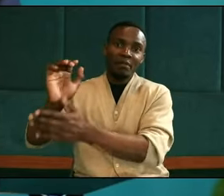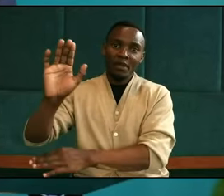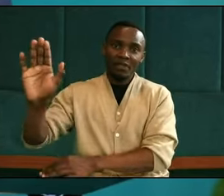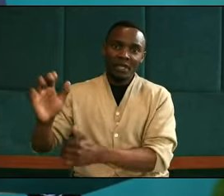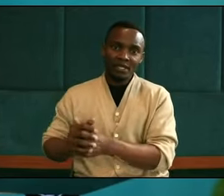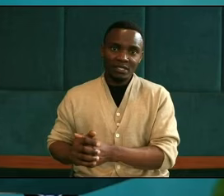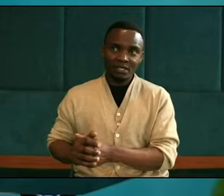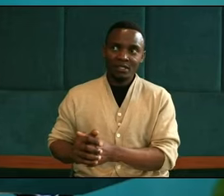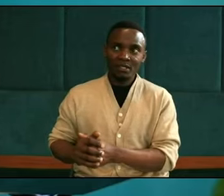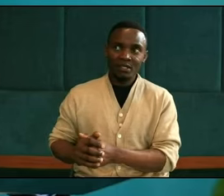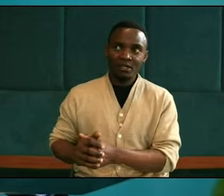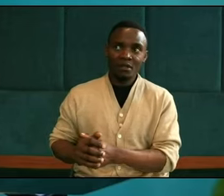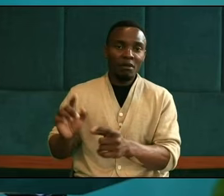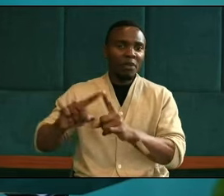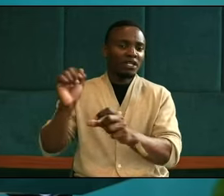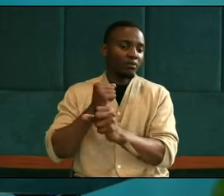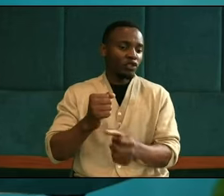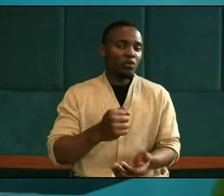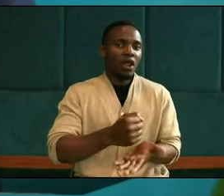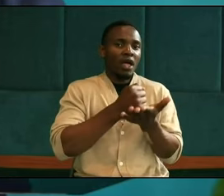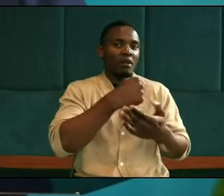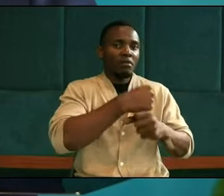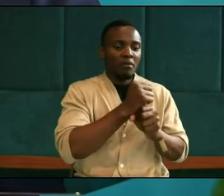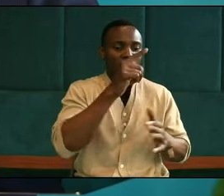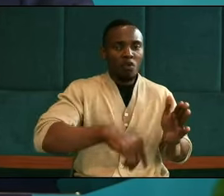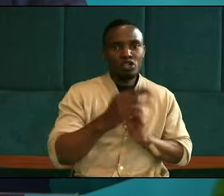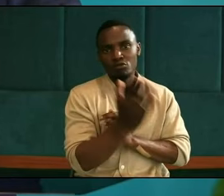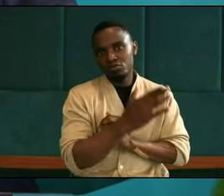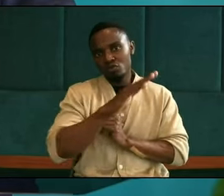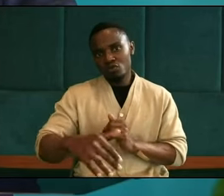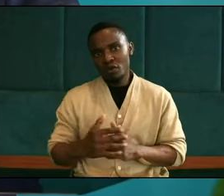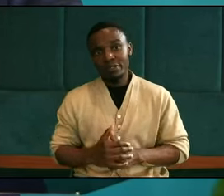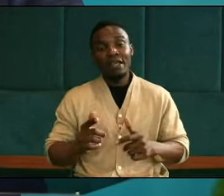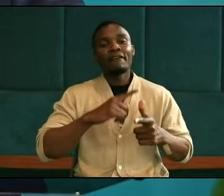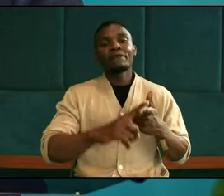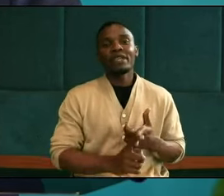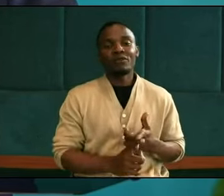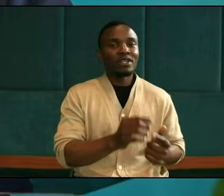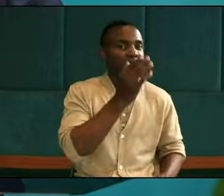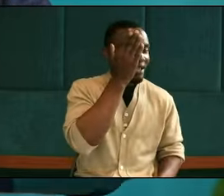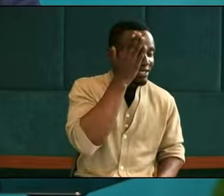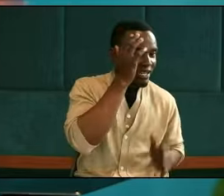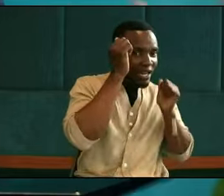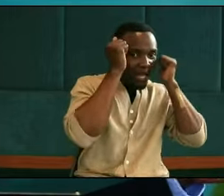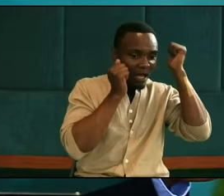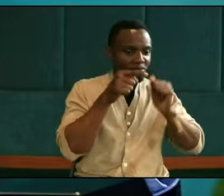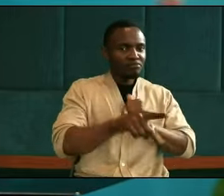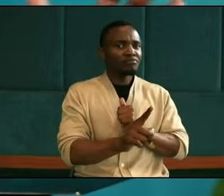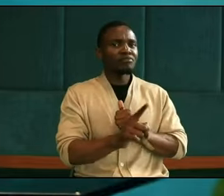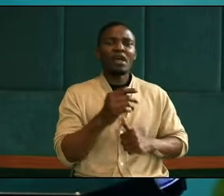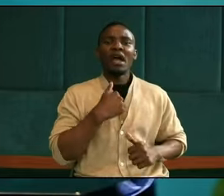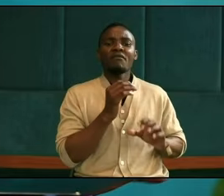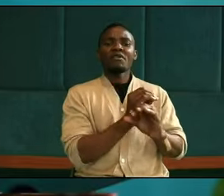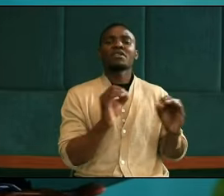spears, javelins, and arrows for them. And at this time, the Israelite army is so much